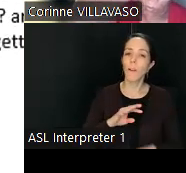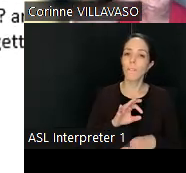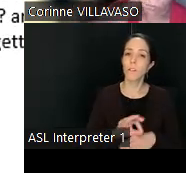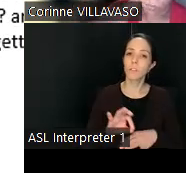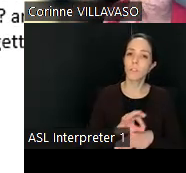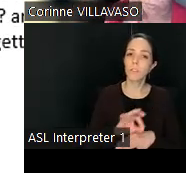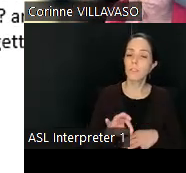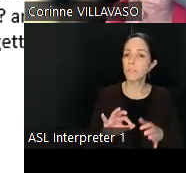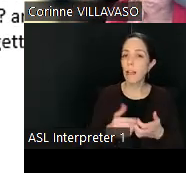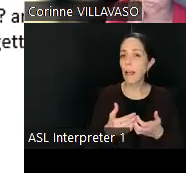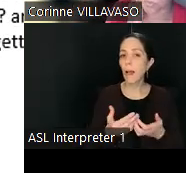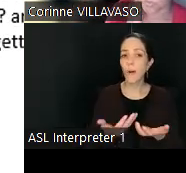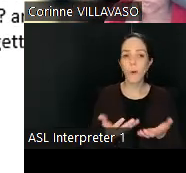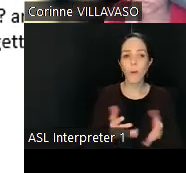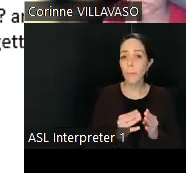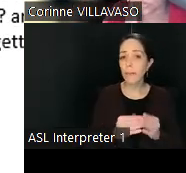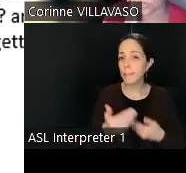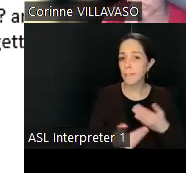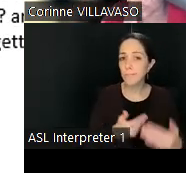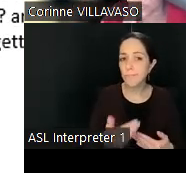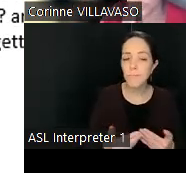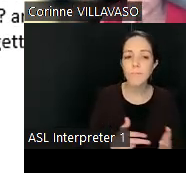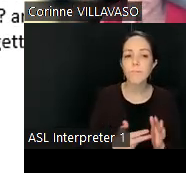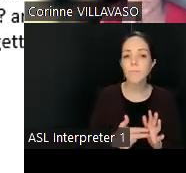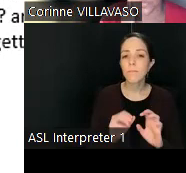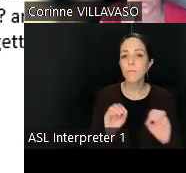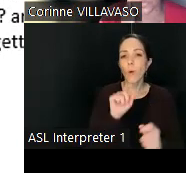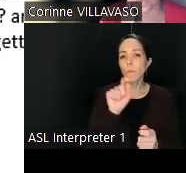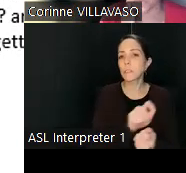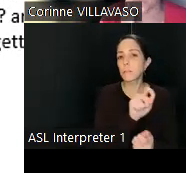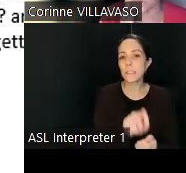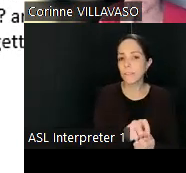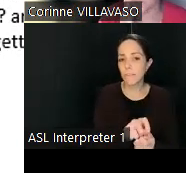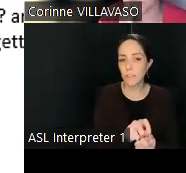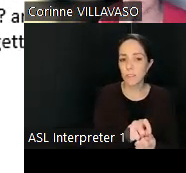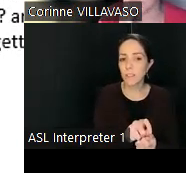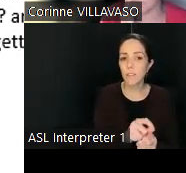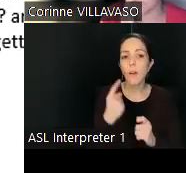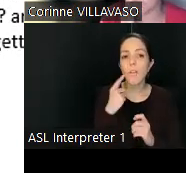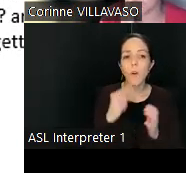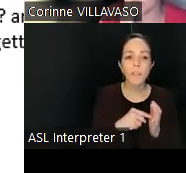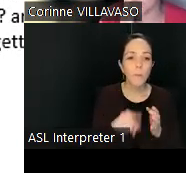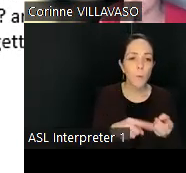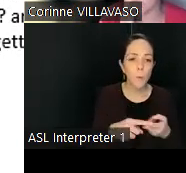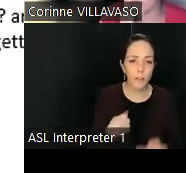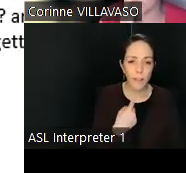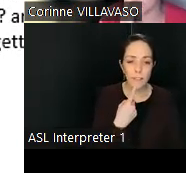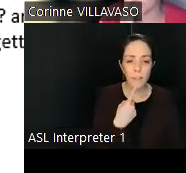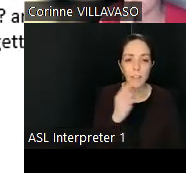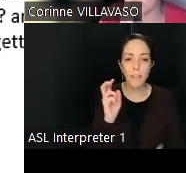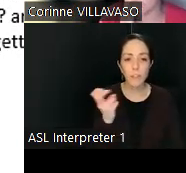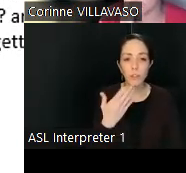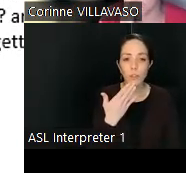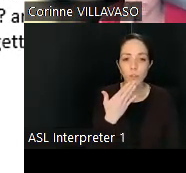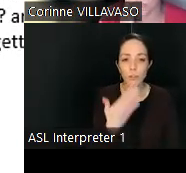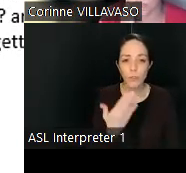So there should be no totaling. Basically what I would suggest for these lines is, like, when I say good cause for removal includes unexcused